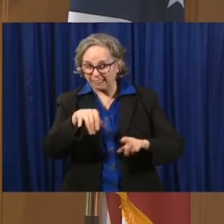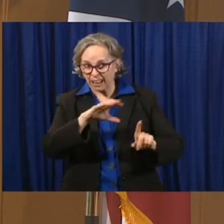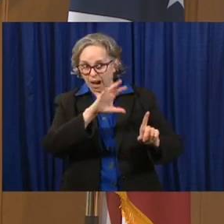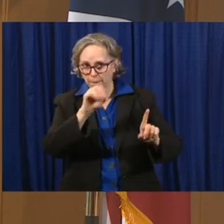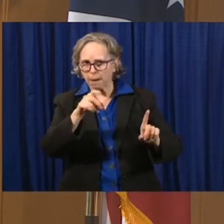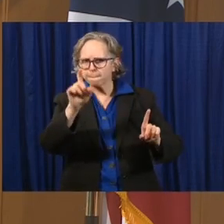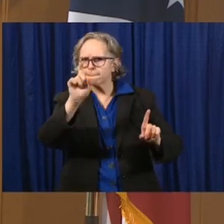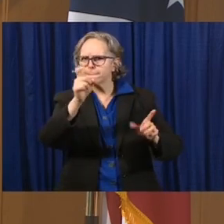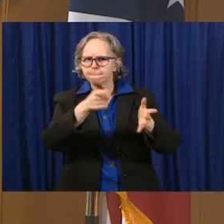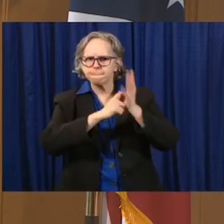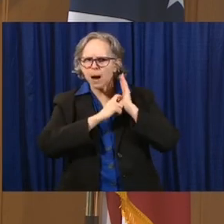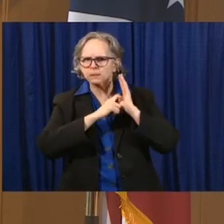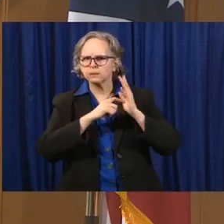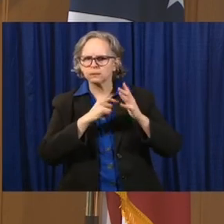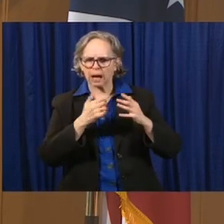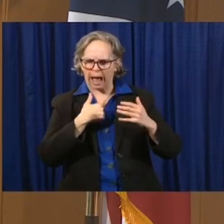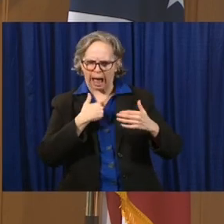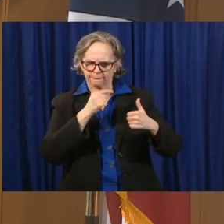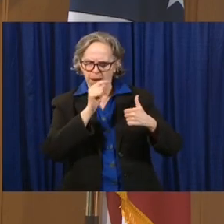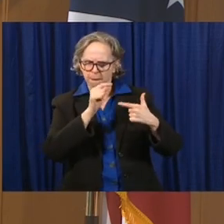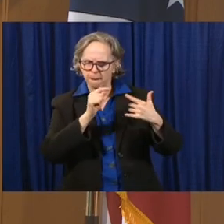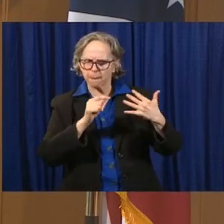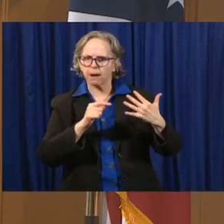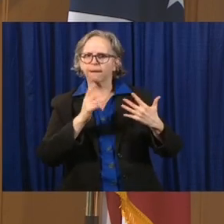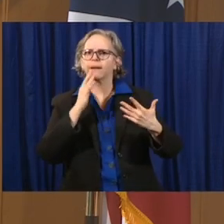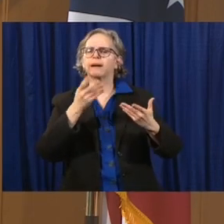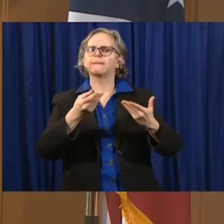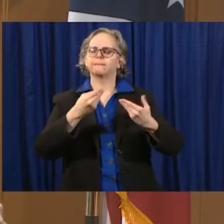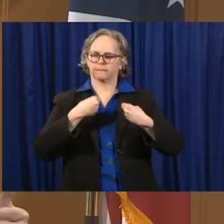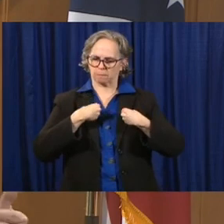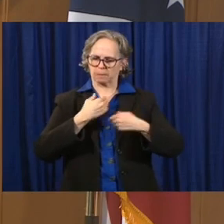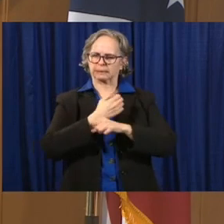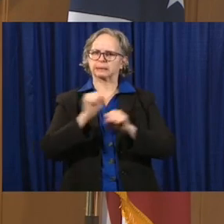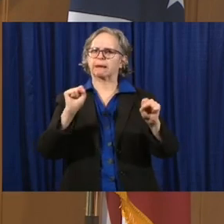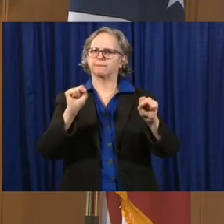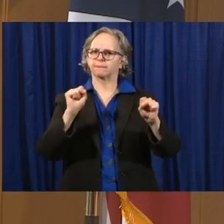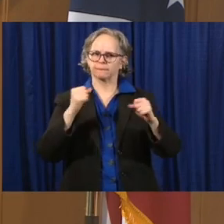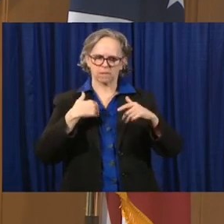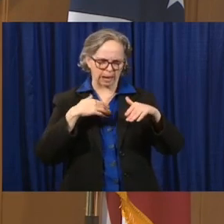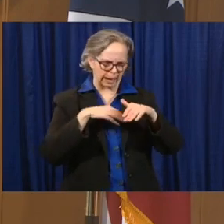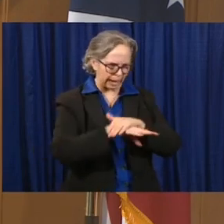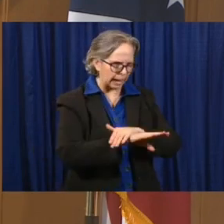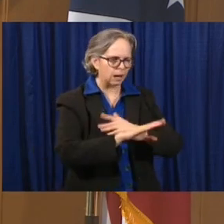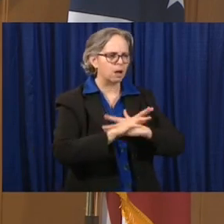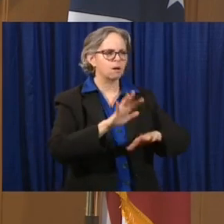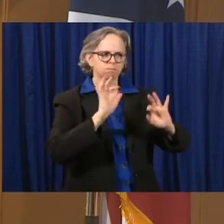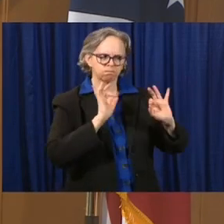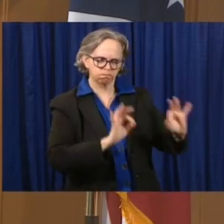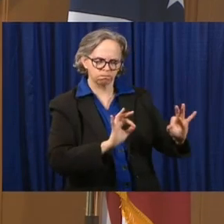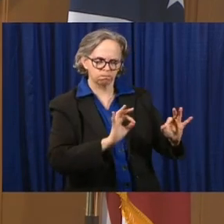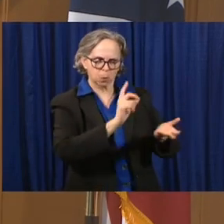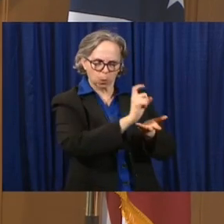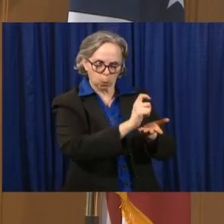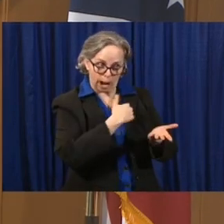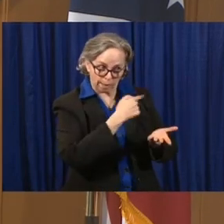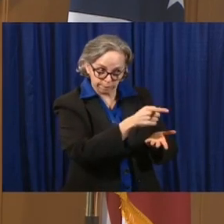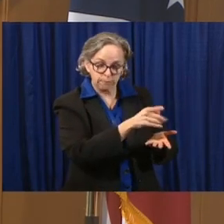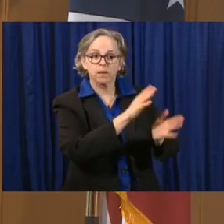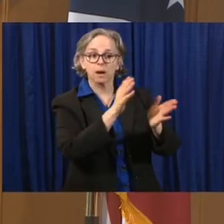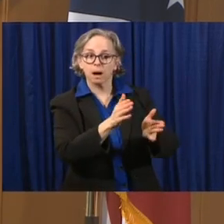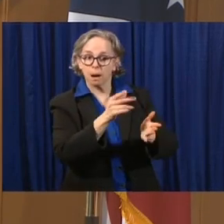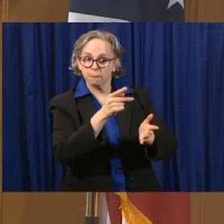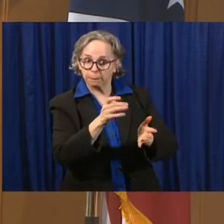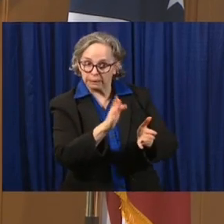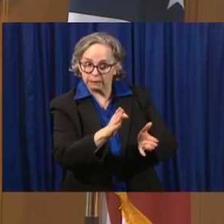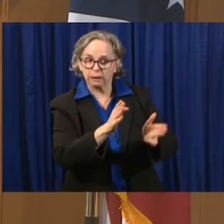only the social distancing, but doing all the other things that are necessary to make that person jobs safer. But it's